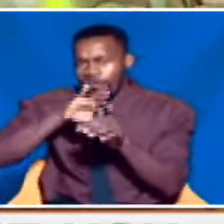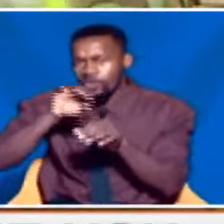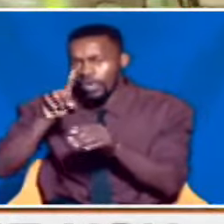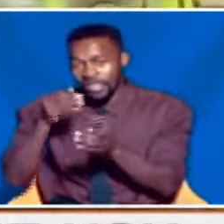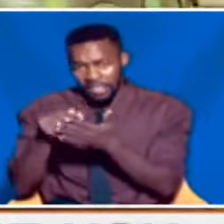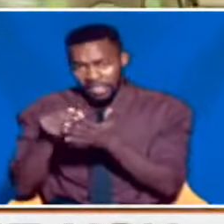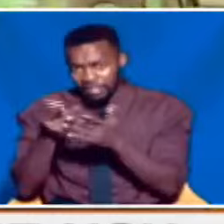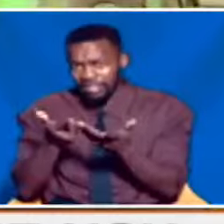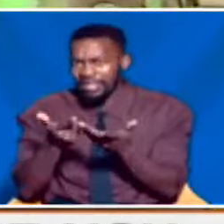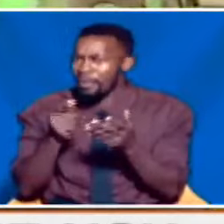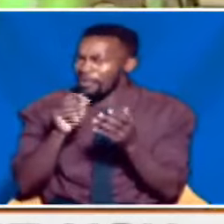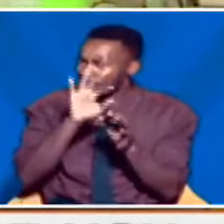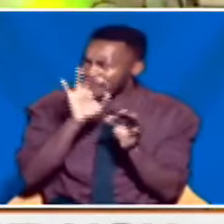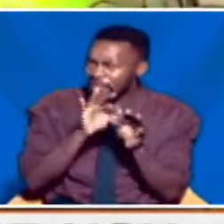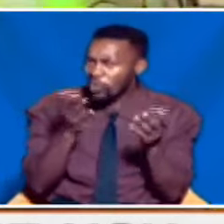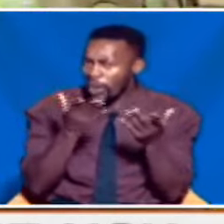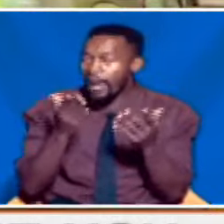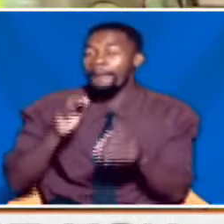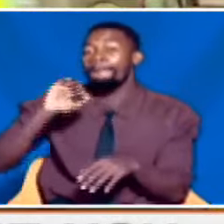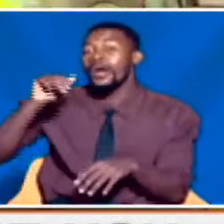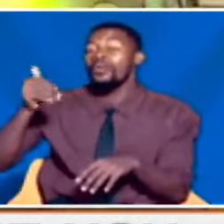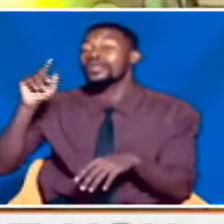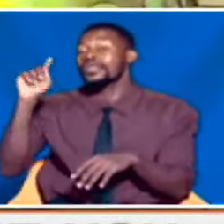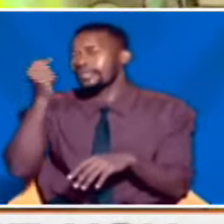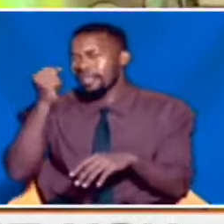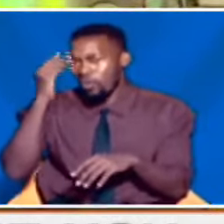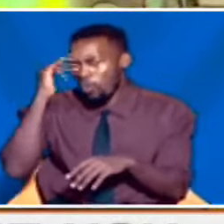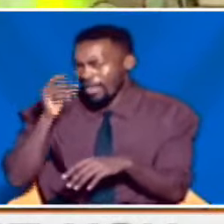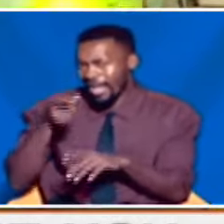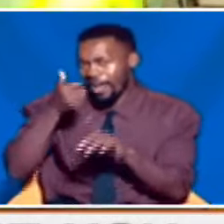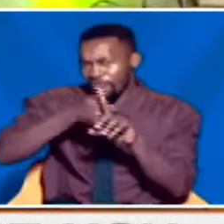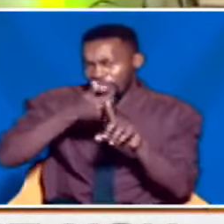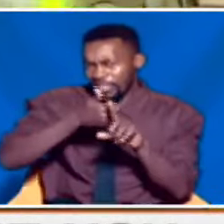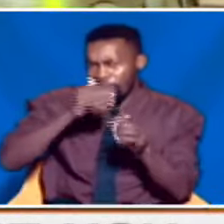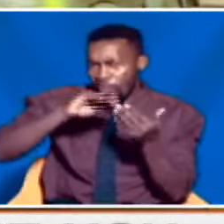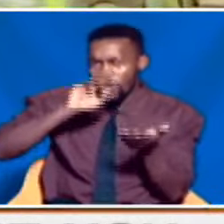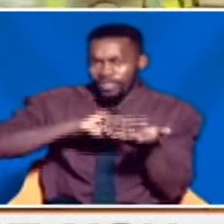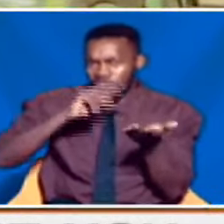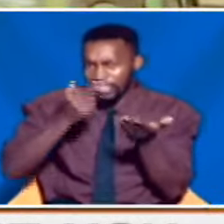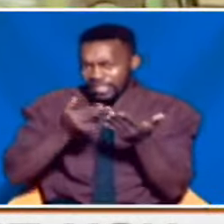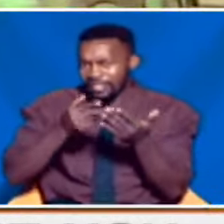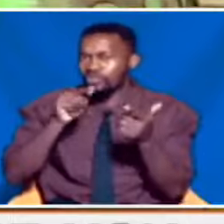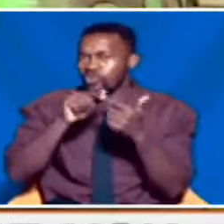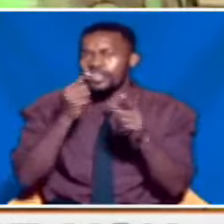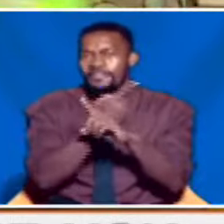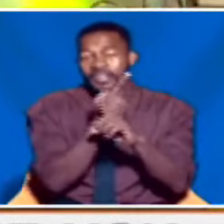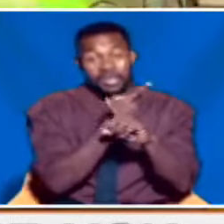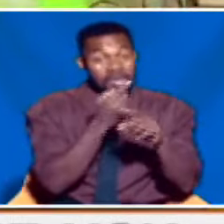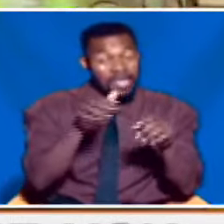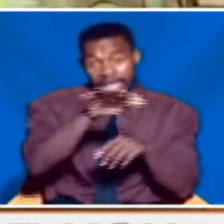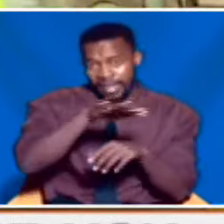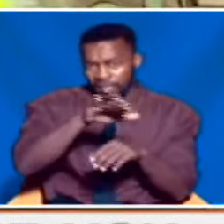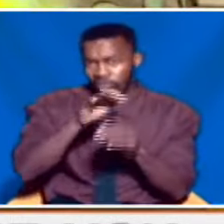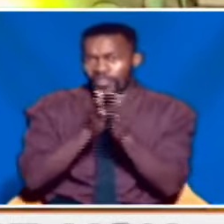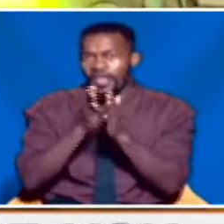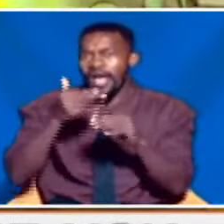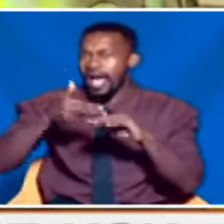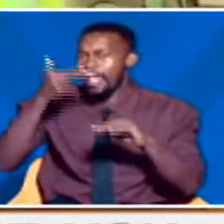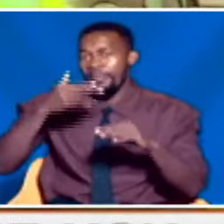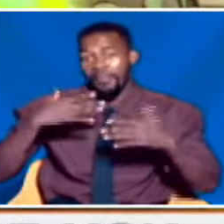Kenya backyard, since the formula advocates for the allocation of more resources to regions with higher